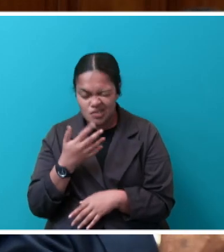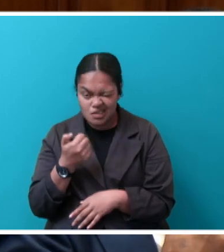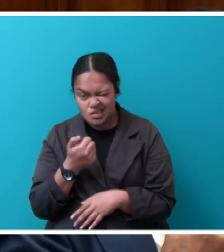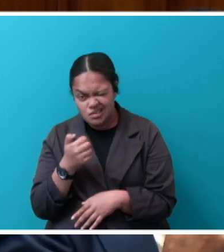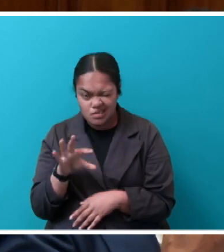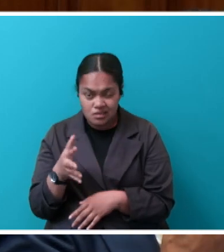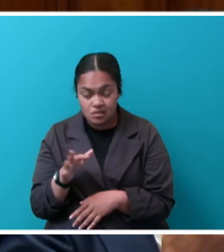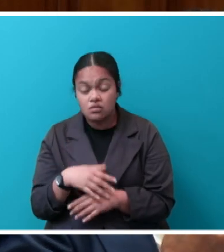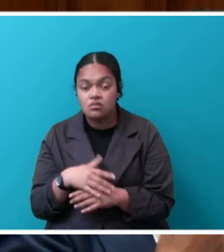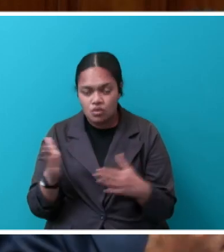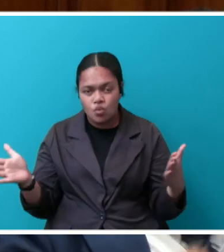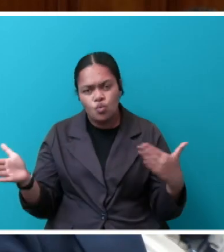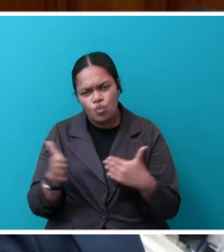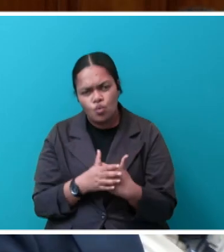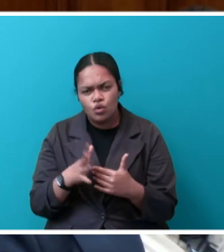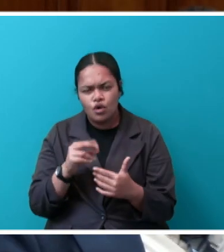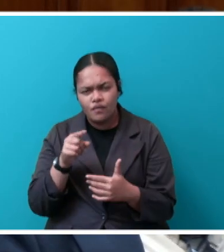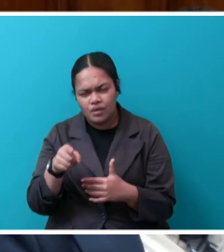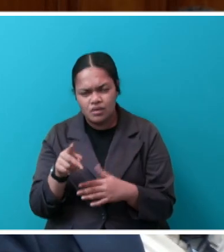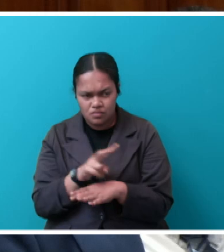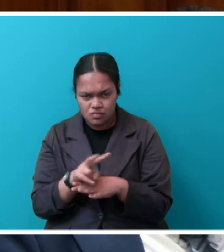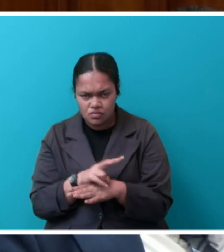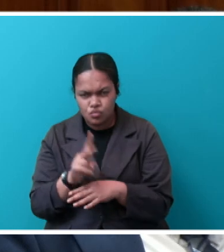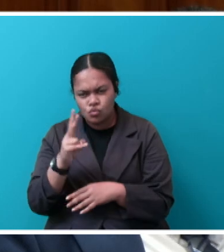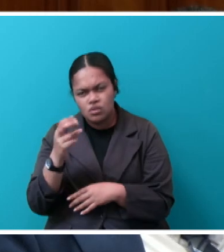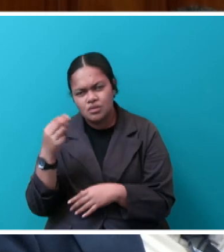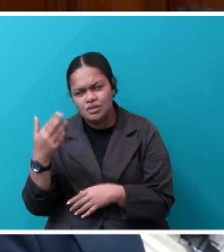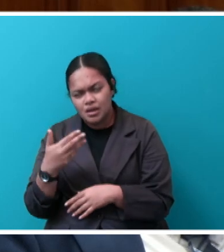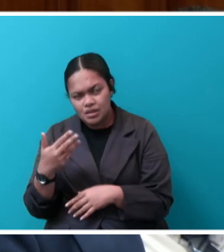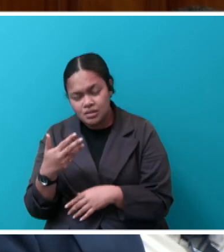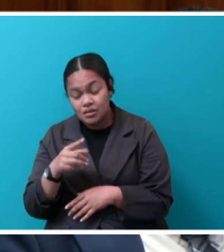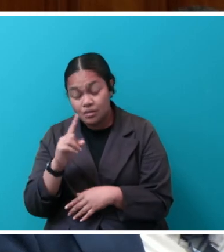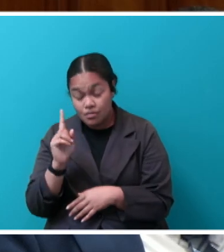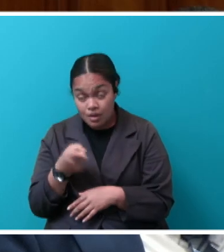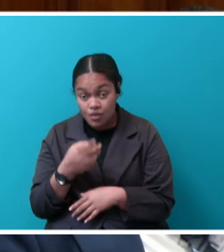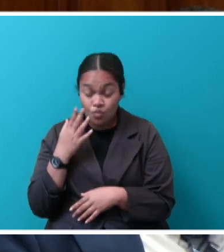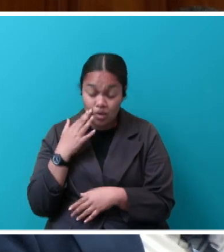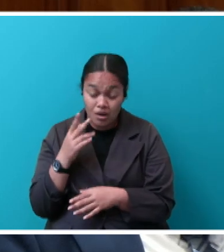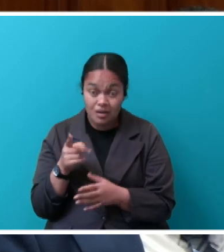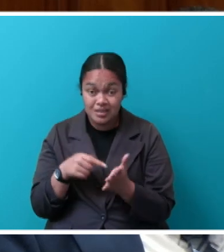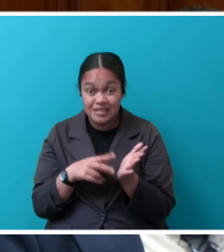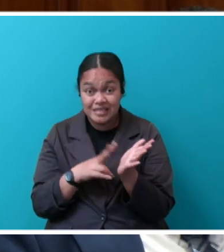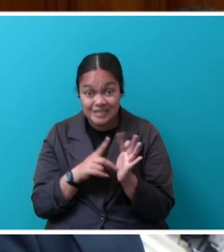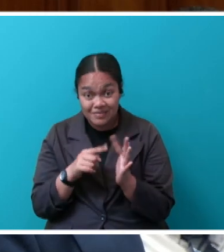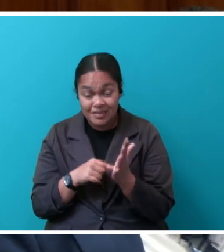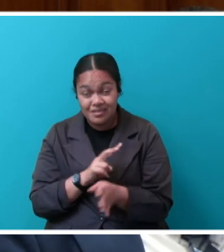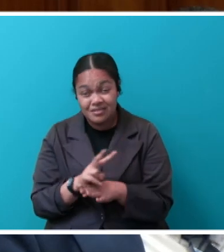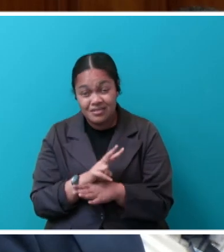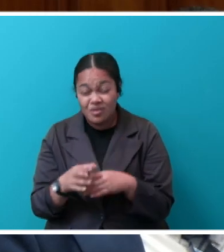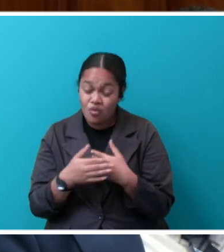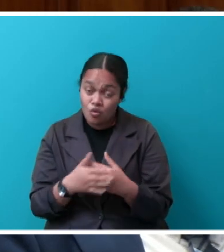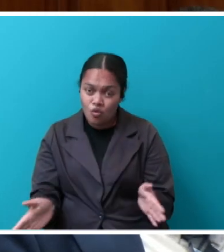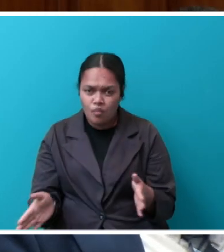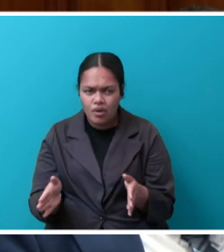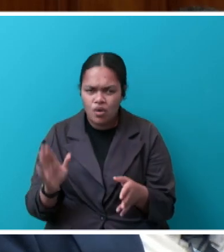then closure of the technical colleges in 2019. But before when the technical colleges were open, all the Tibet centers